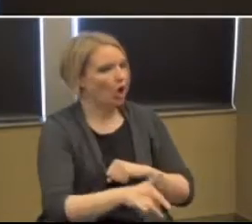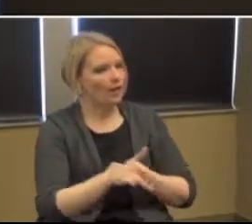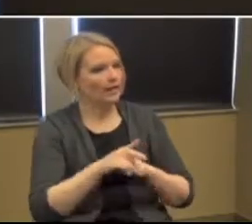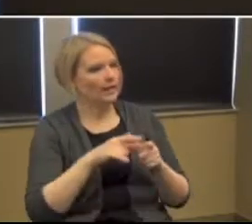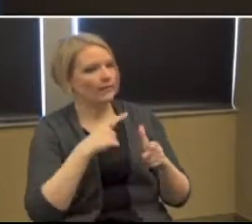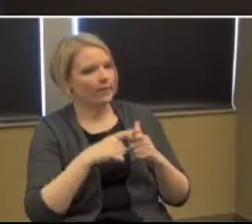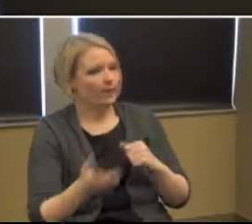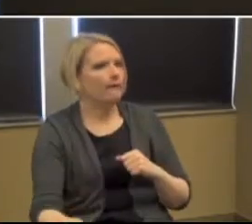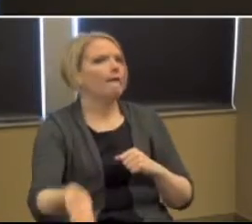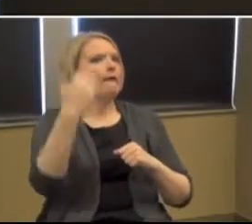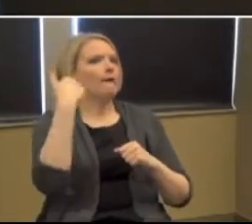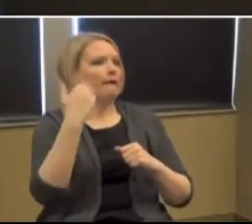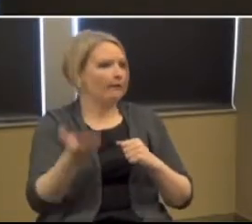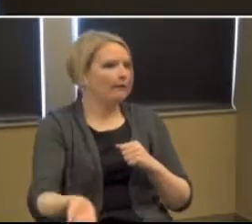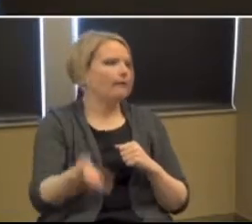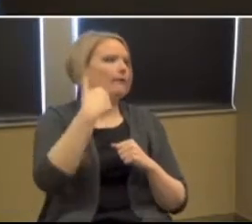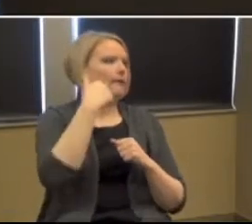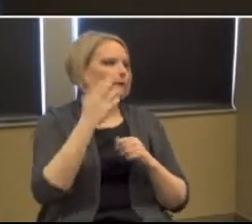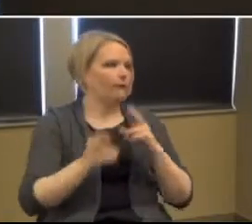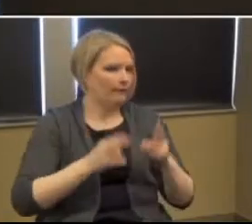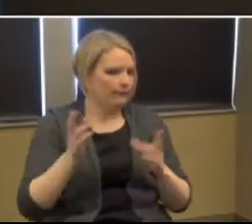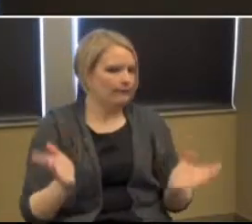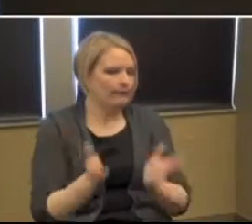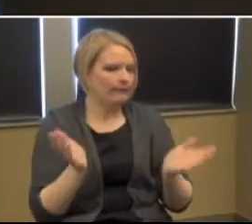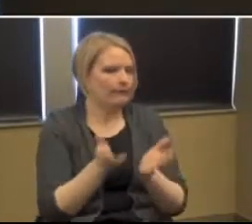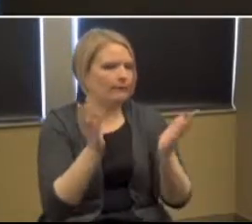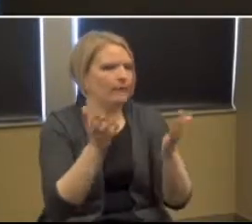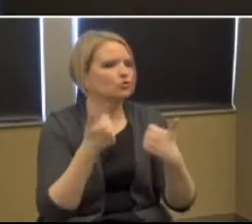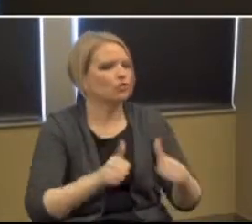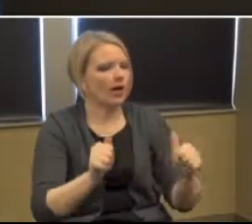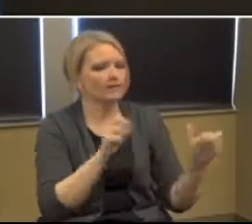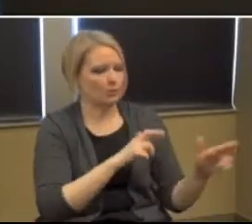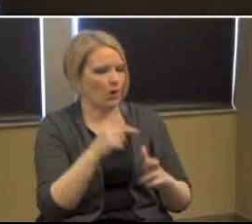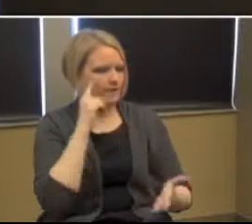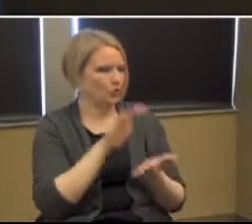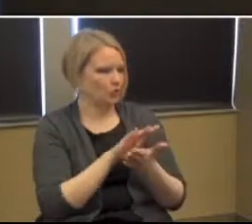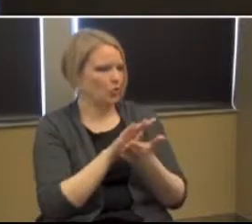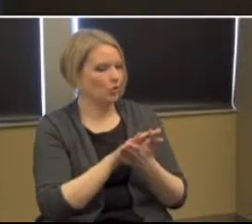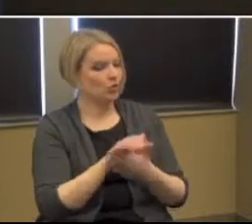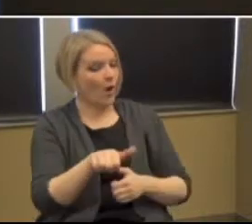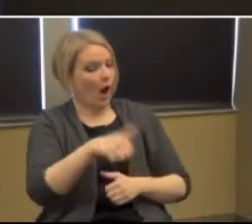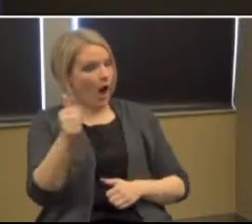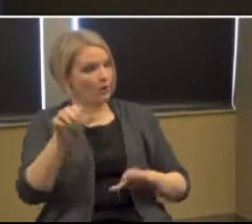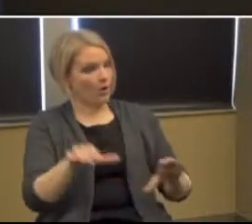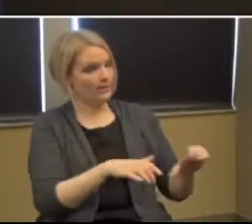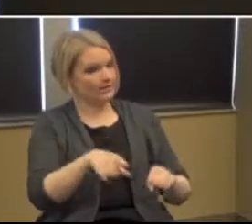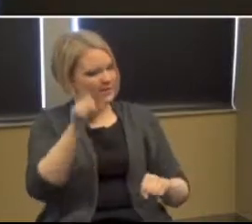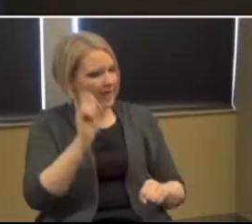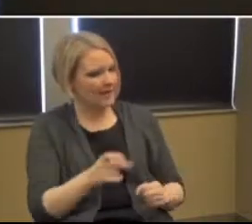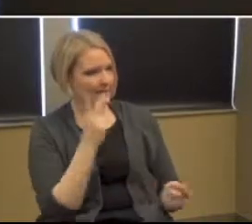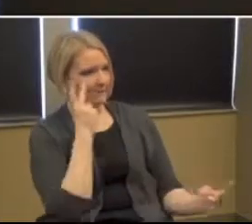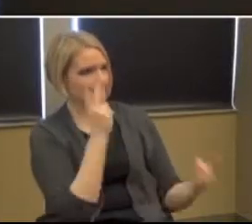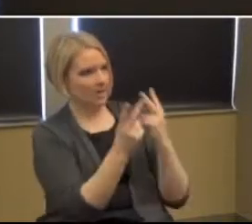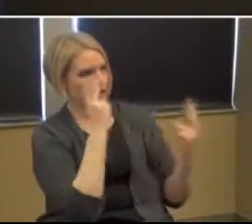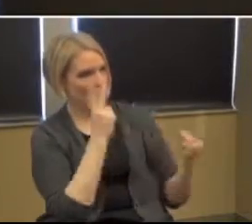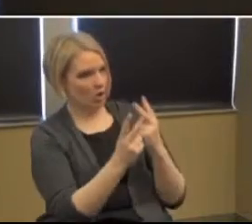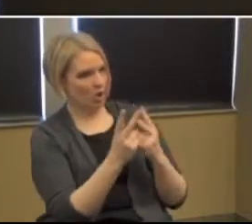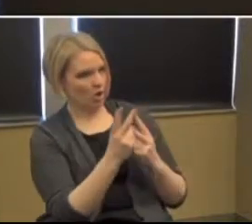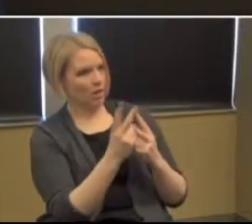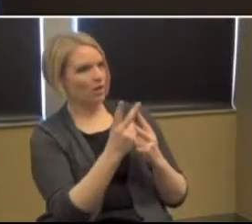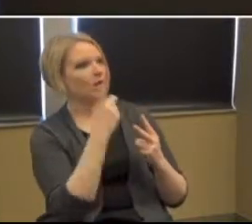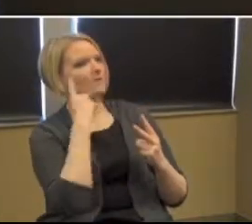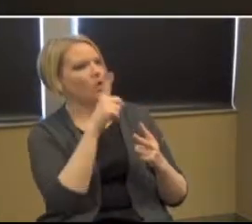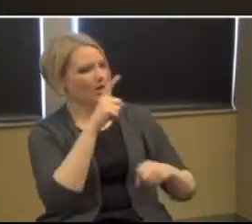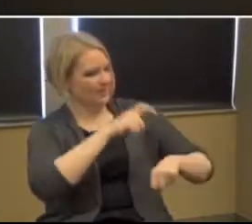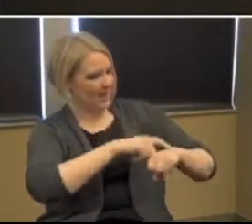shower timer is great for shower kids, but also for any other activity in which they need the visual. It's very, very visual, but